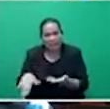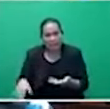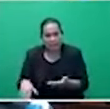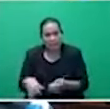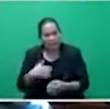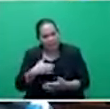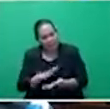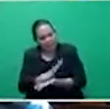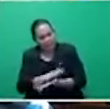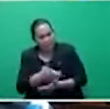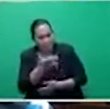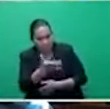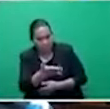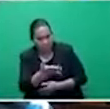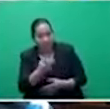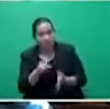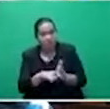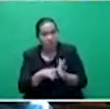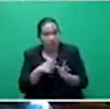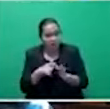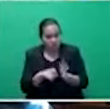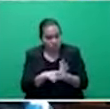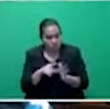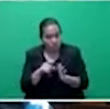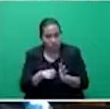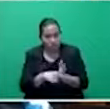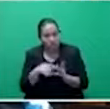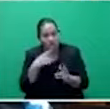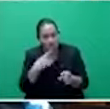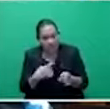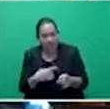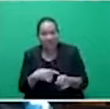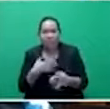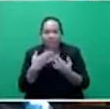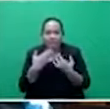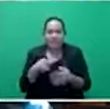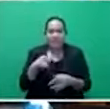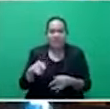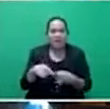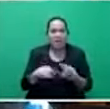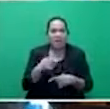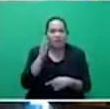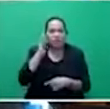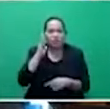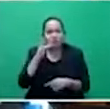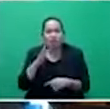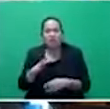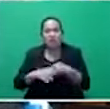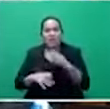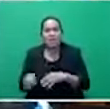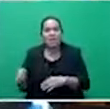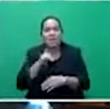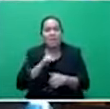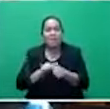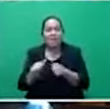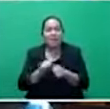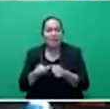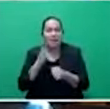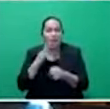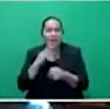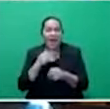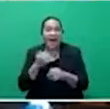Rondrondro acknowledged the fact that the schools we built from the rebuild program, Build Back Better, after Cyclone Winston, none